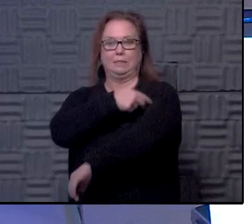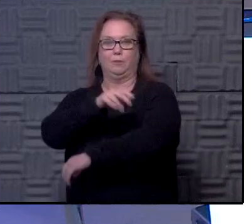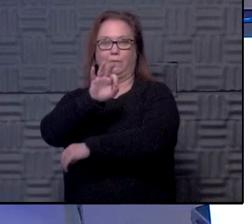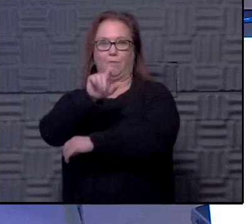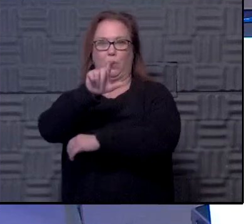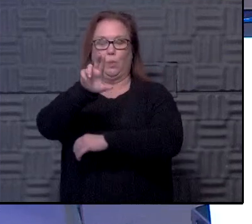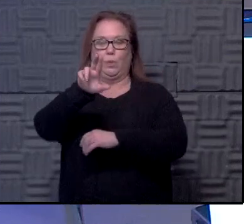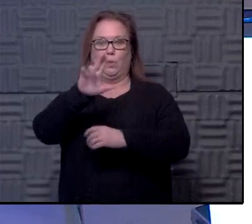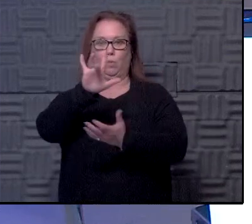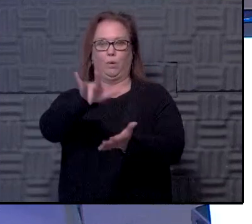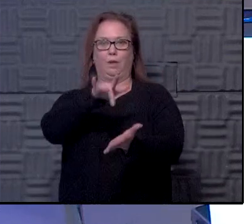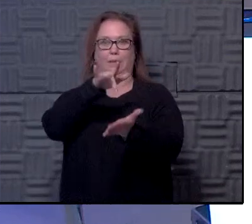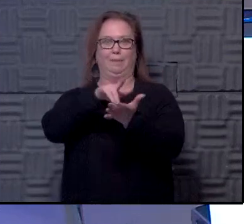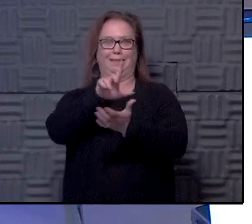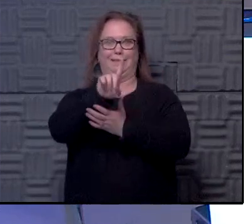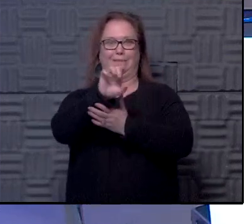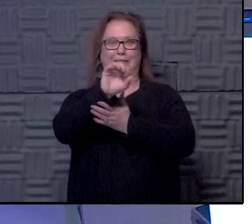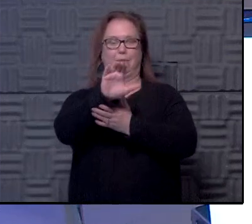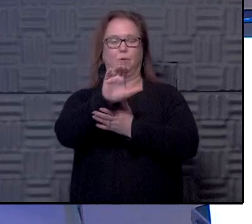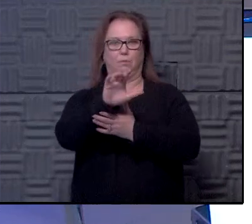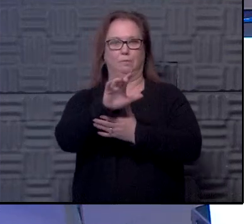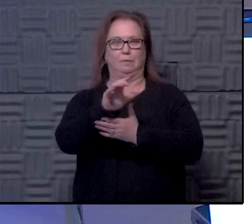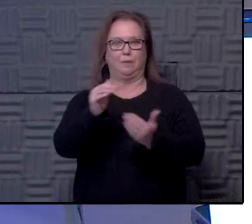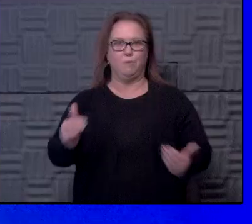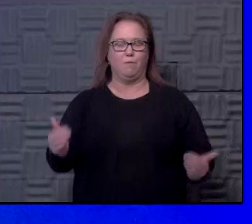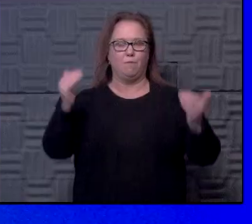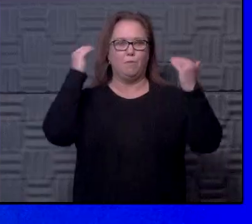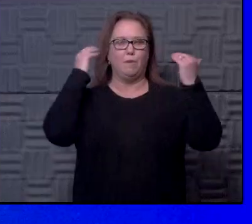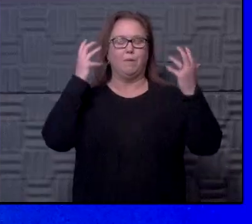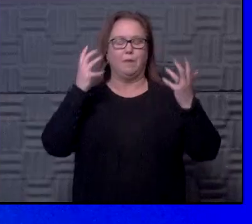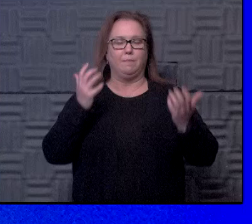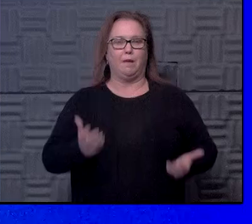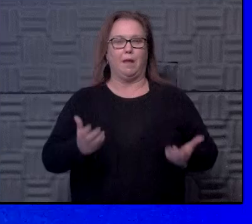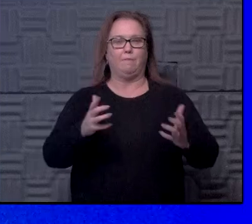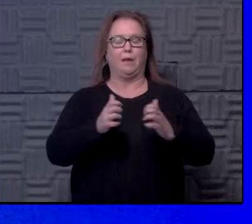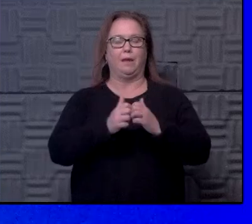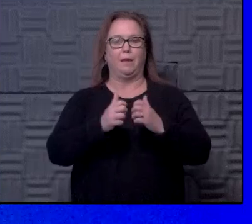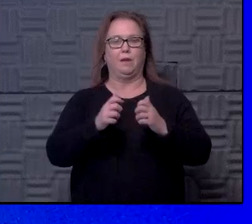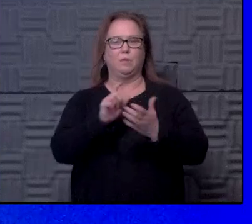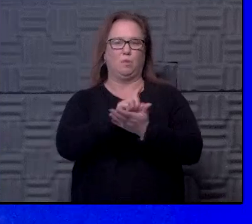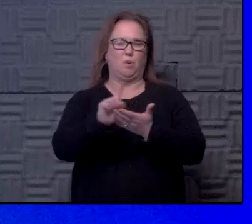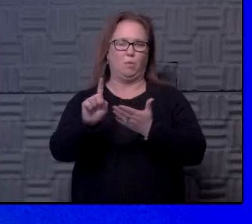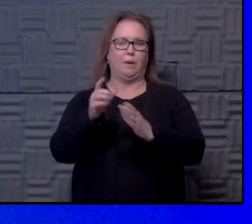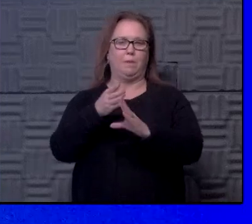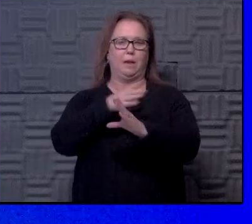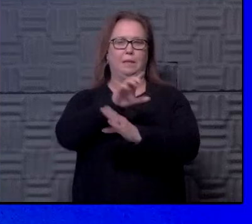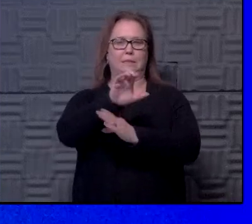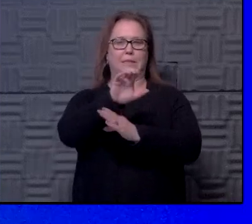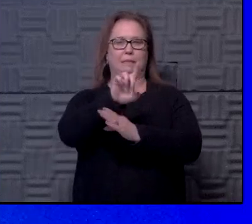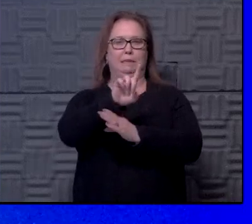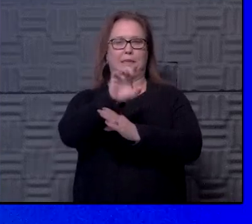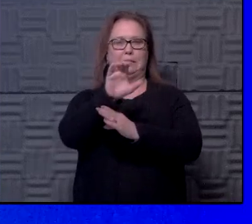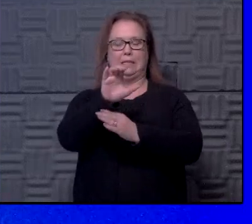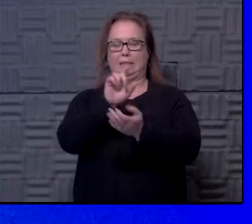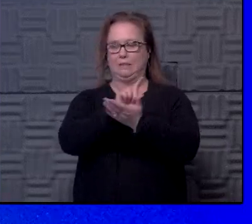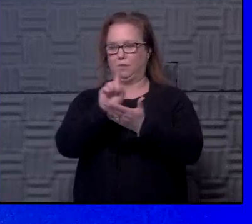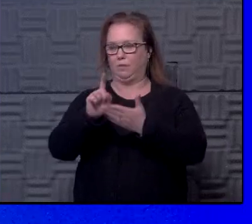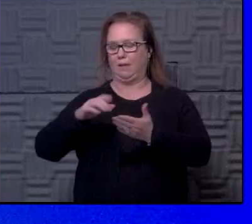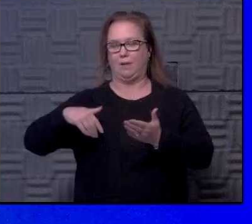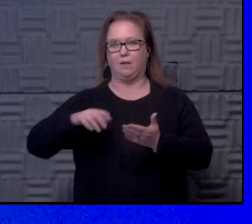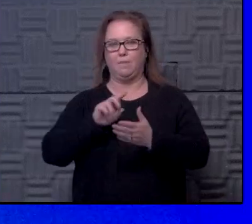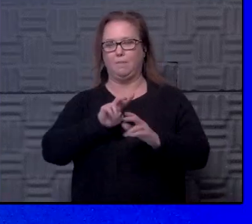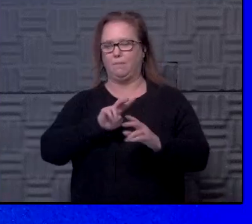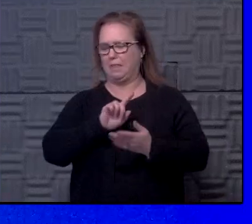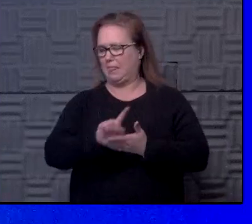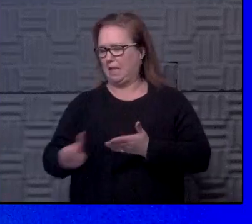from influenza, because we're in the middle of December. Usually we're dealing with it by now. And usually the data is about a week behind in the CDC. I haven't looked this week, but certainly last